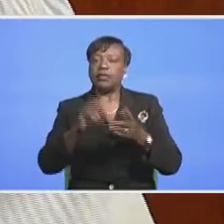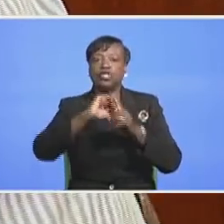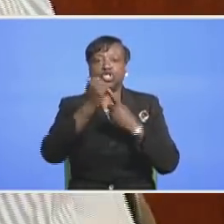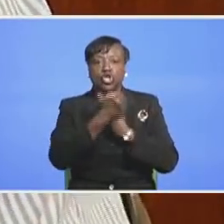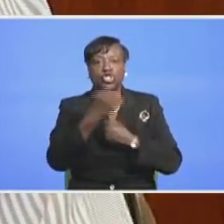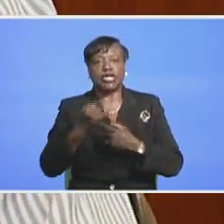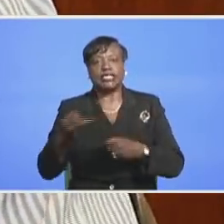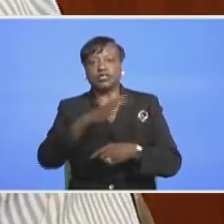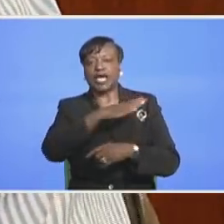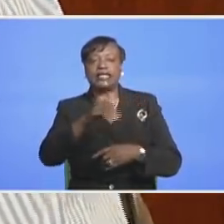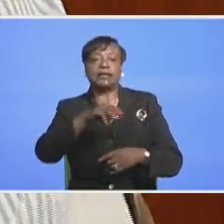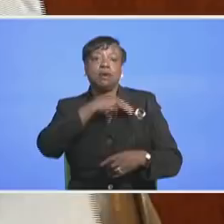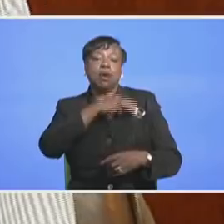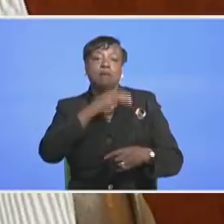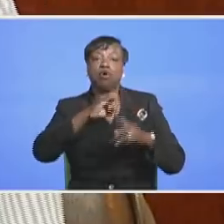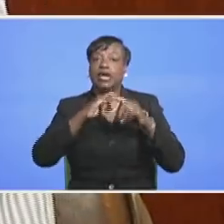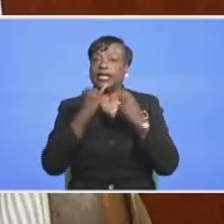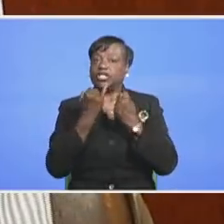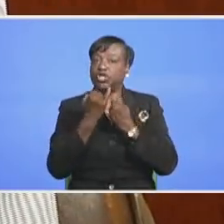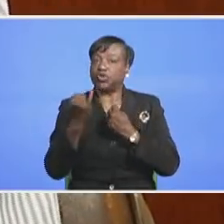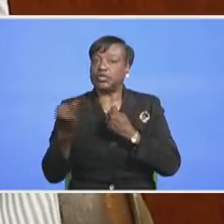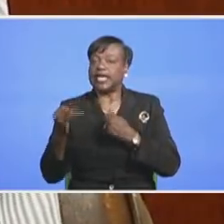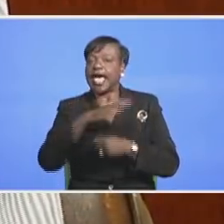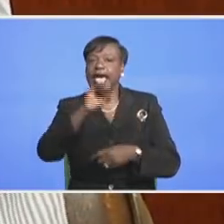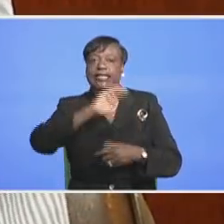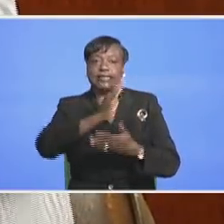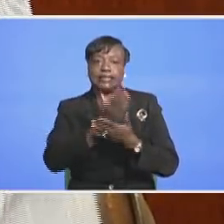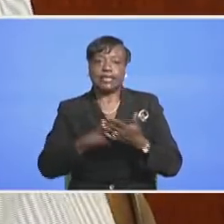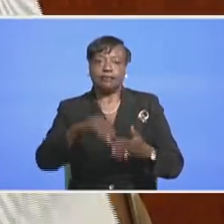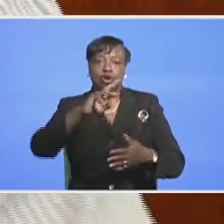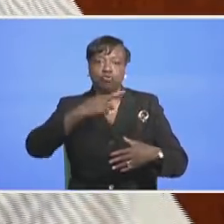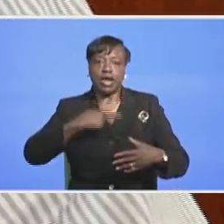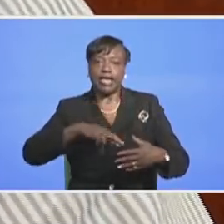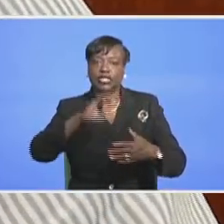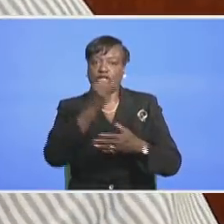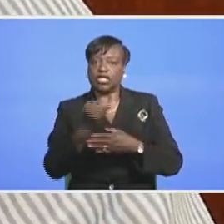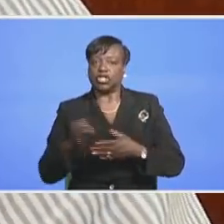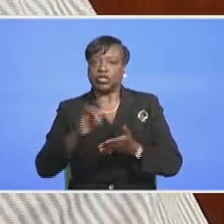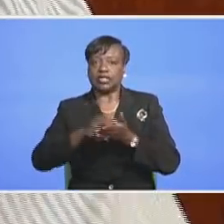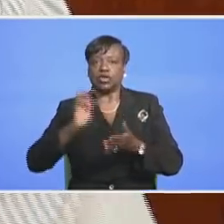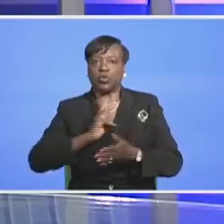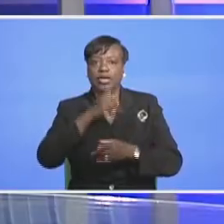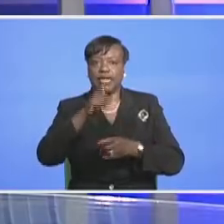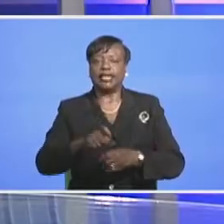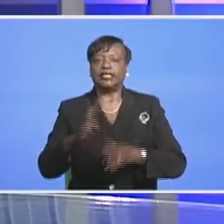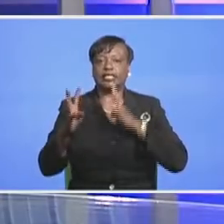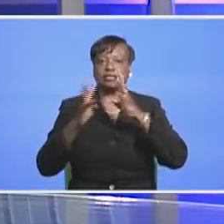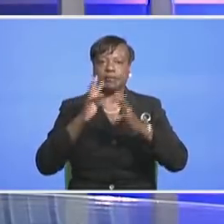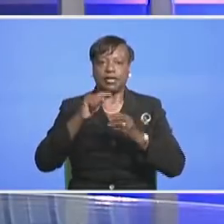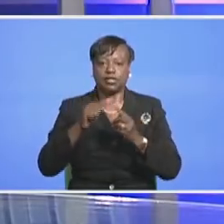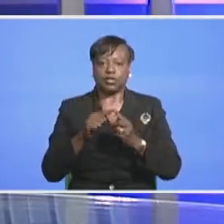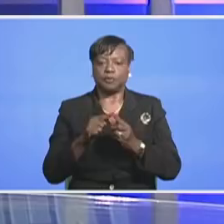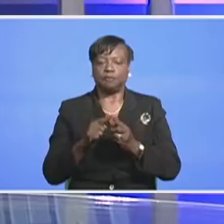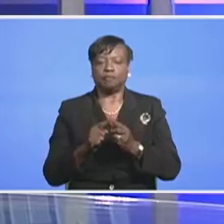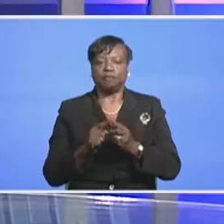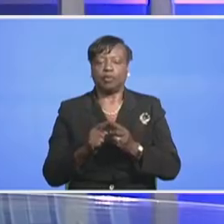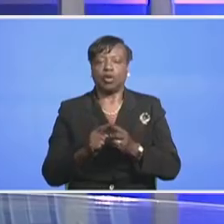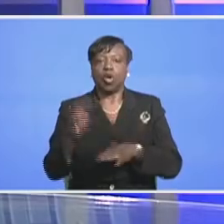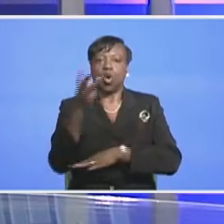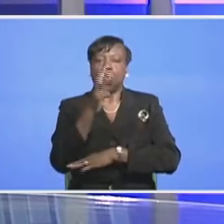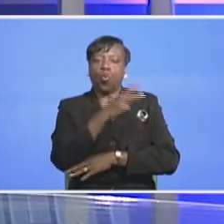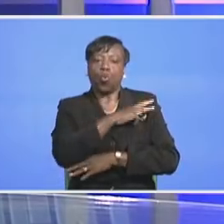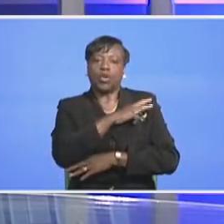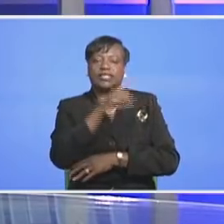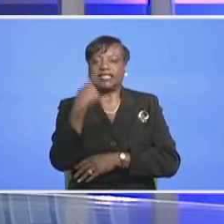to. And even, believe it or not, there are some religious things that we need to speak to. Well, Wood says the